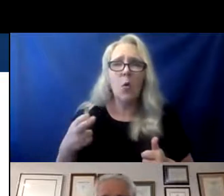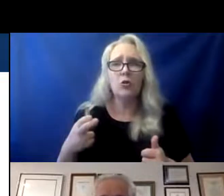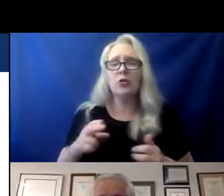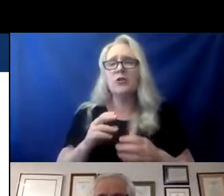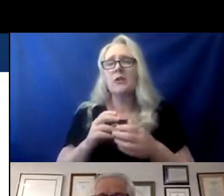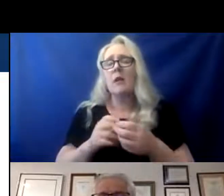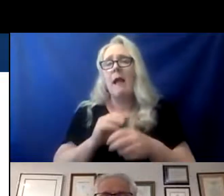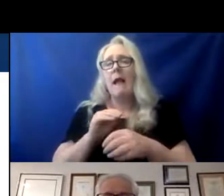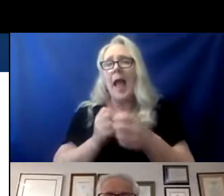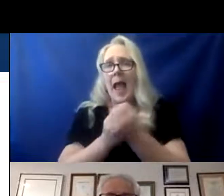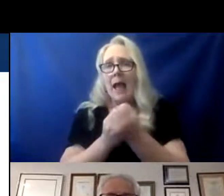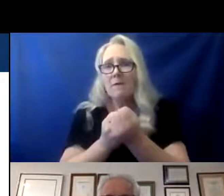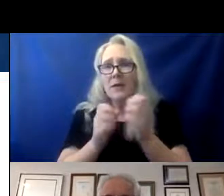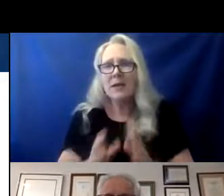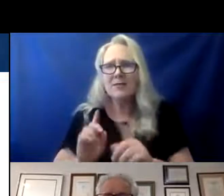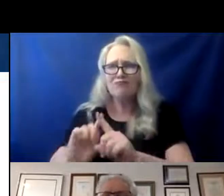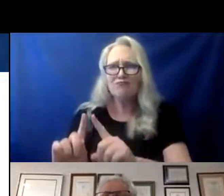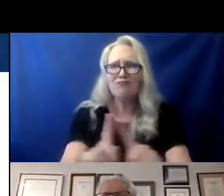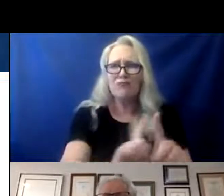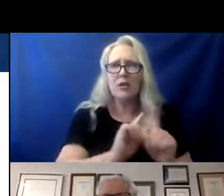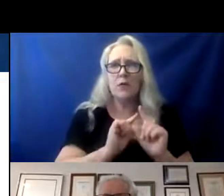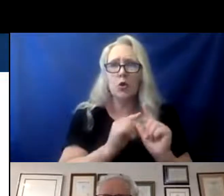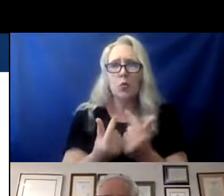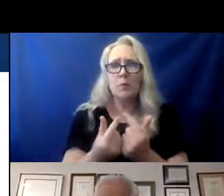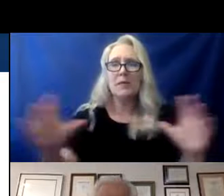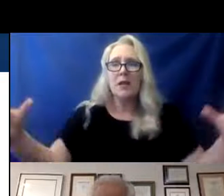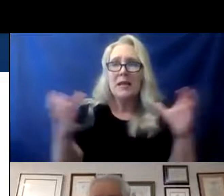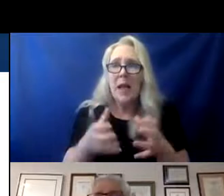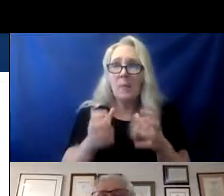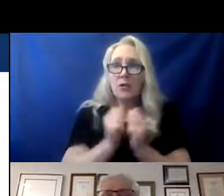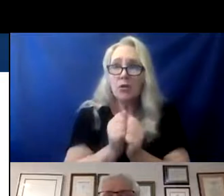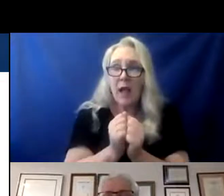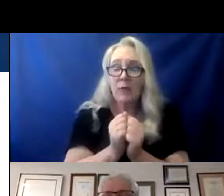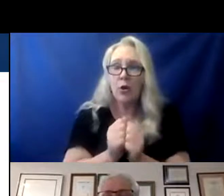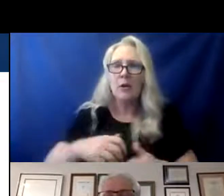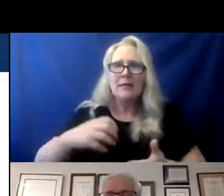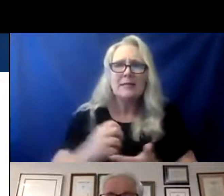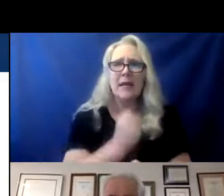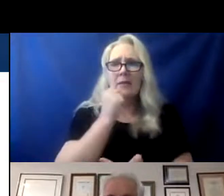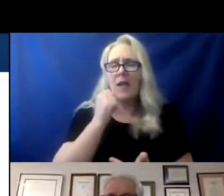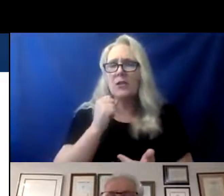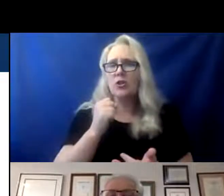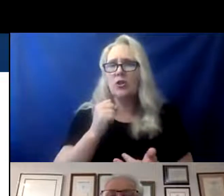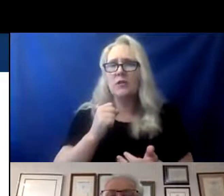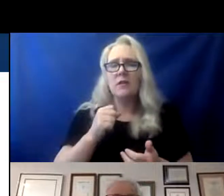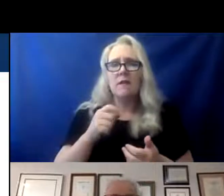the groups involved in these issues, all coming together, taking advantage of this tremendous